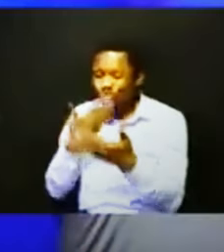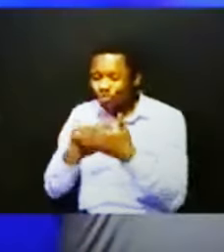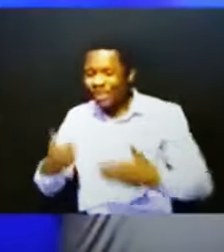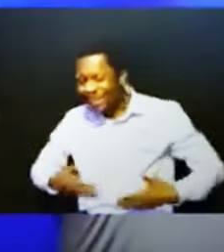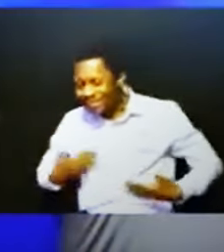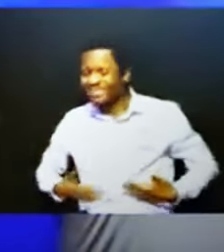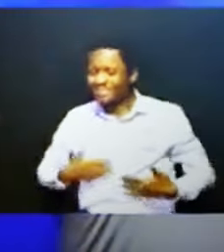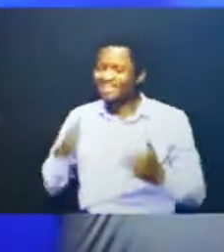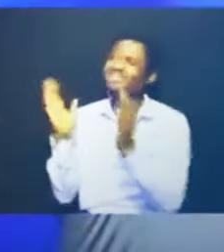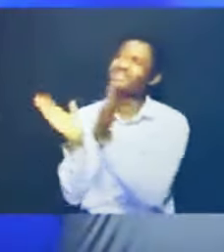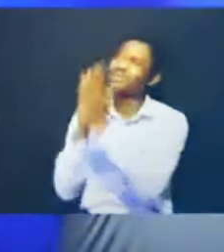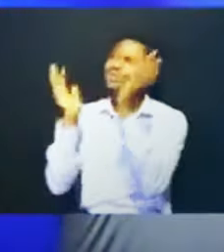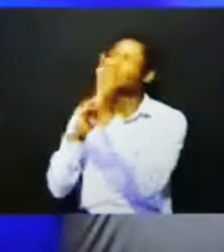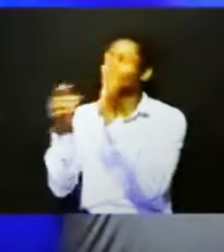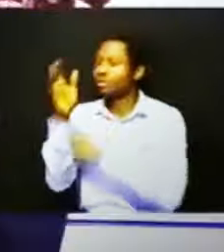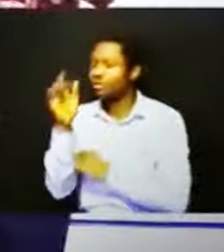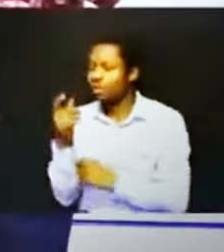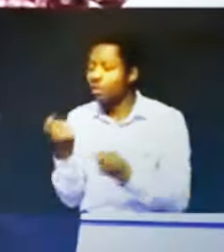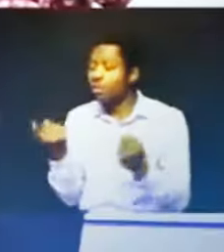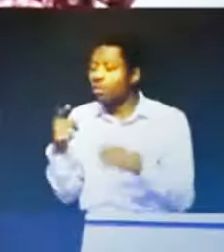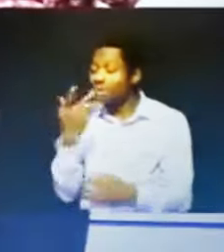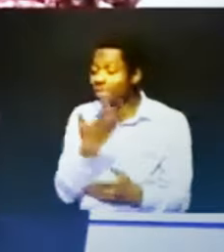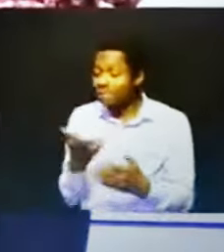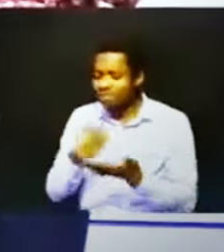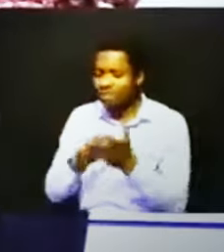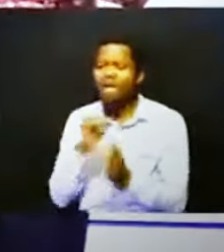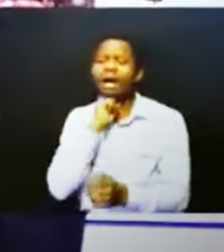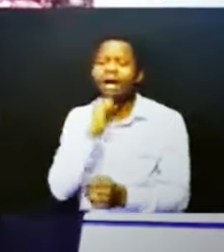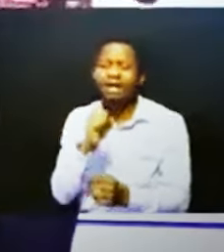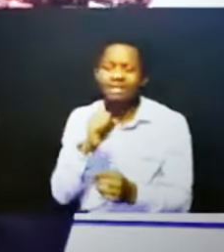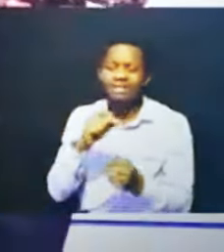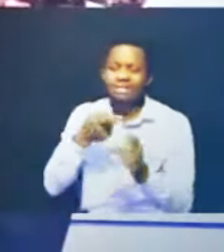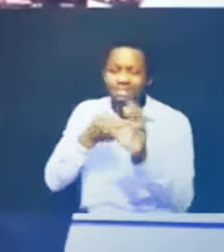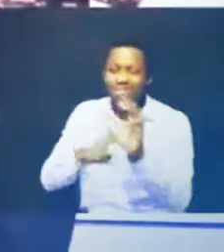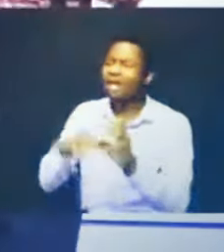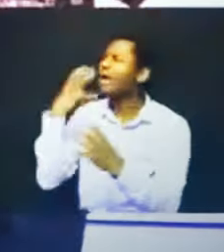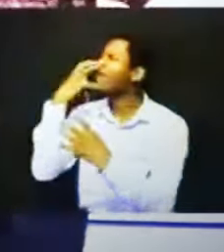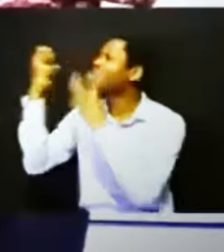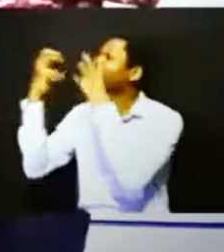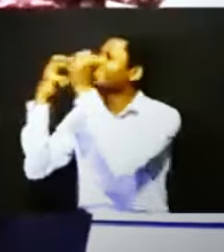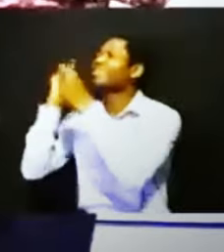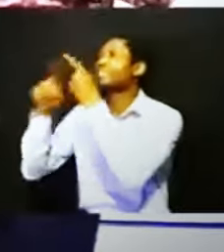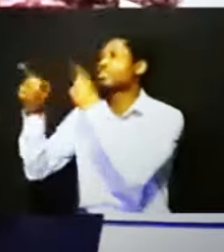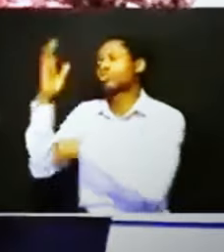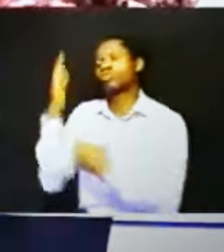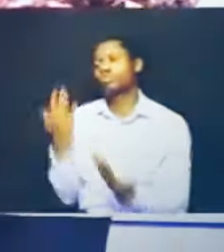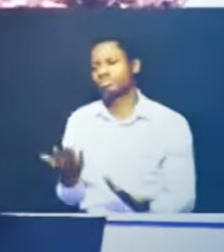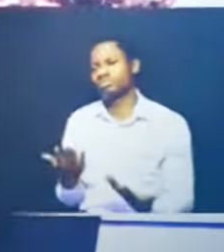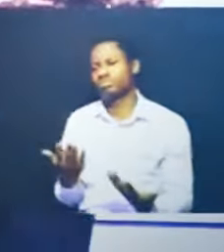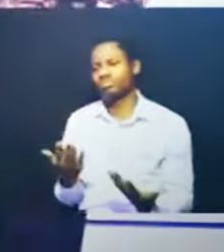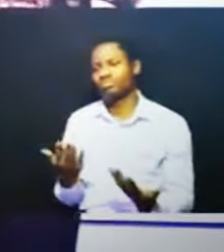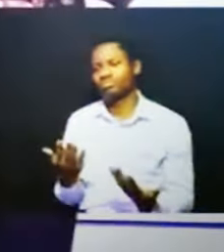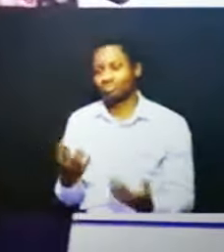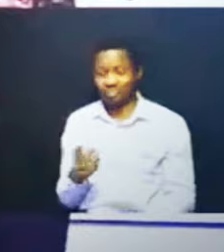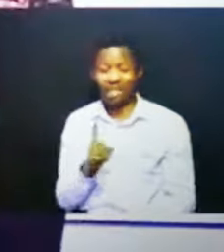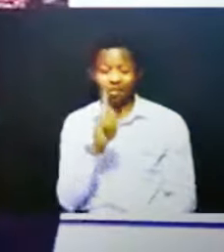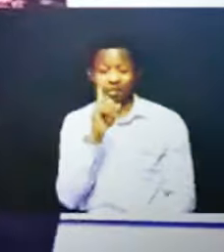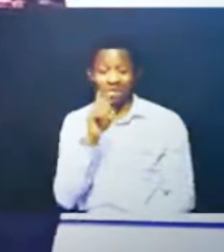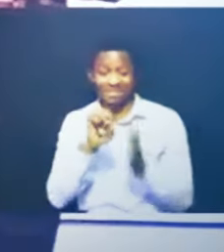They curse him when situations are adverse. I say I'm one pe. I'll give you